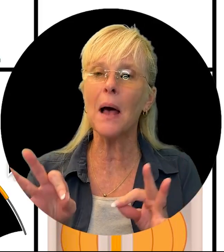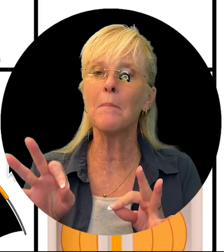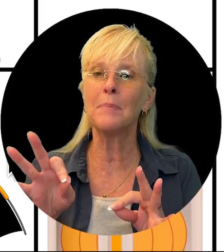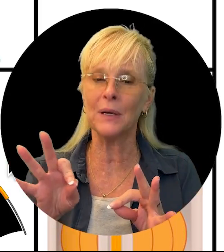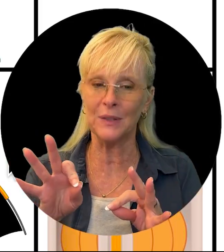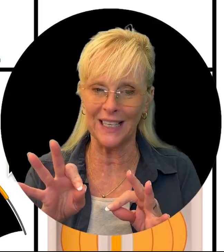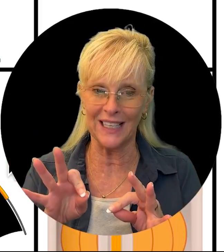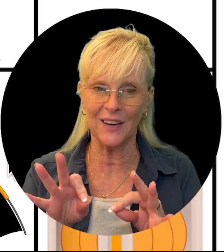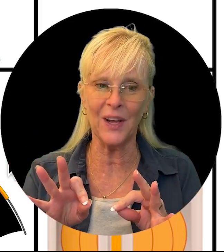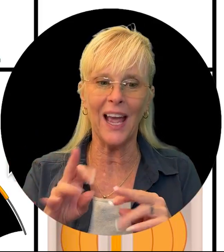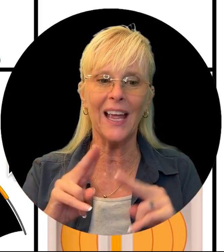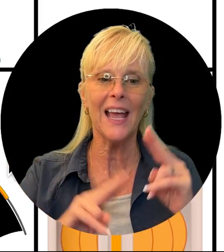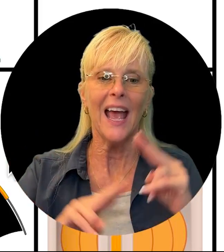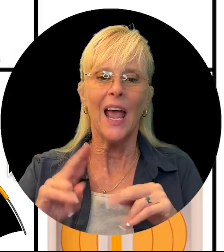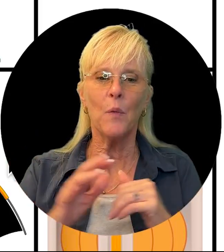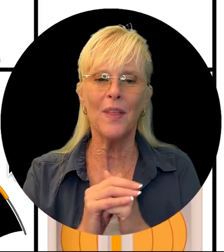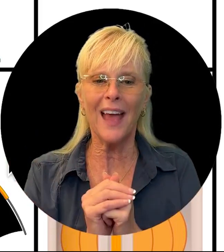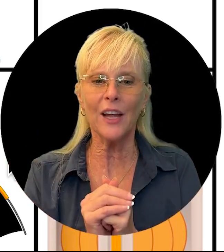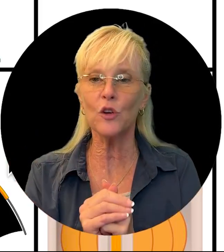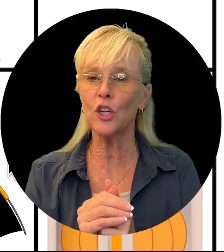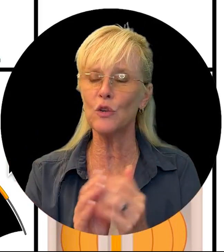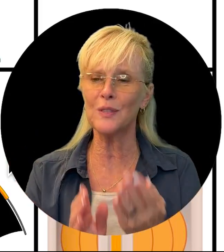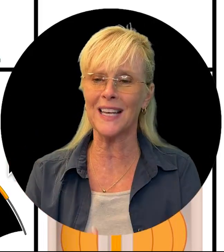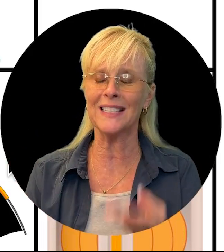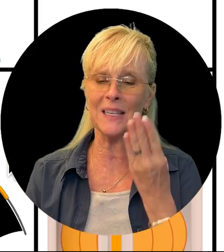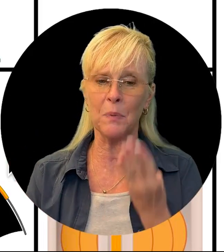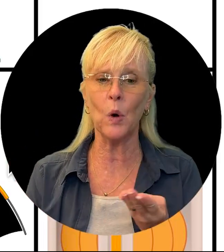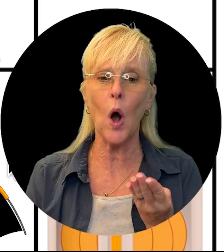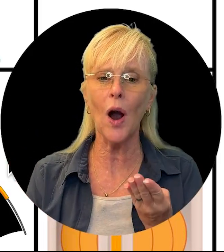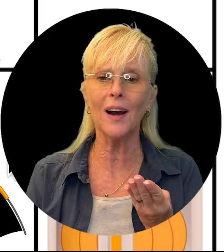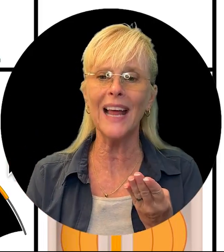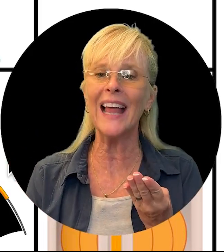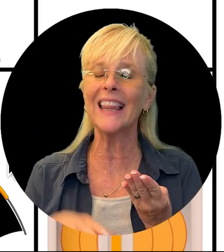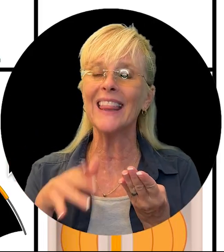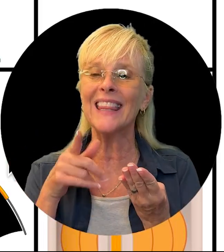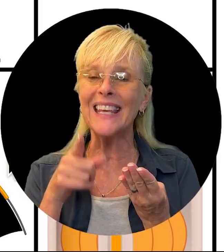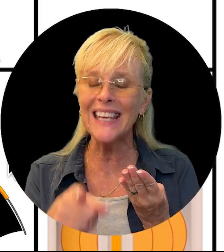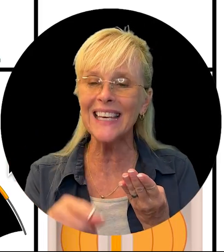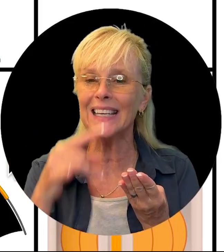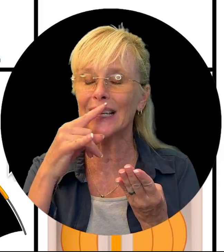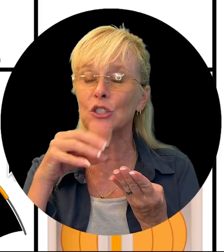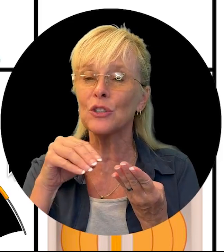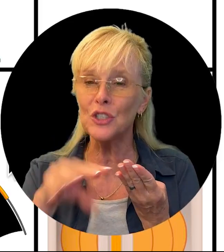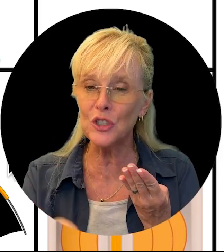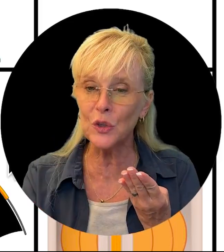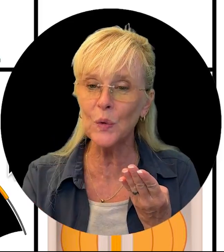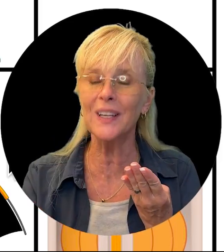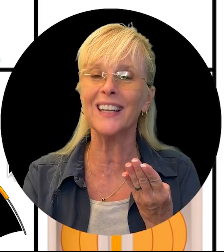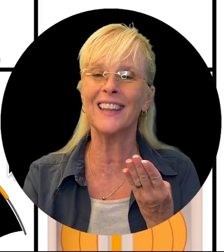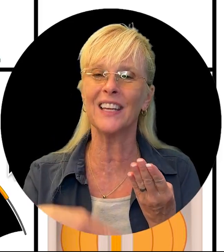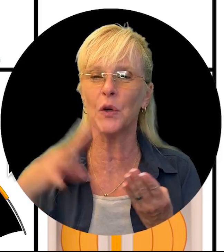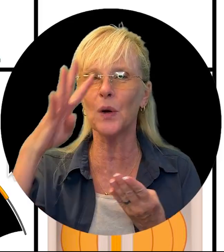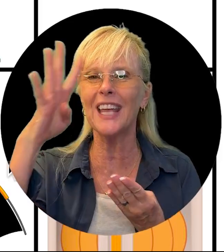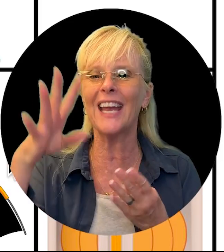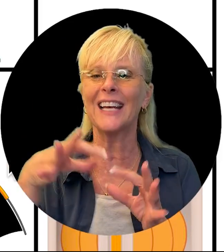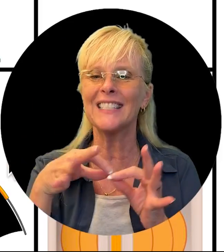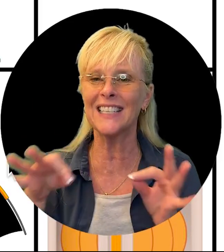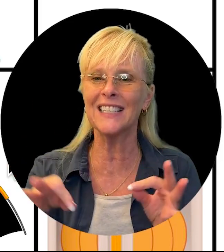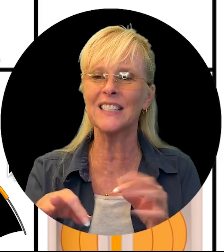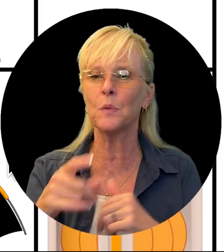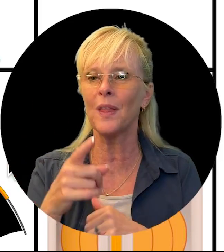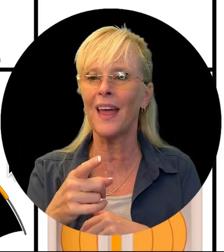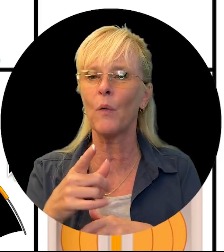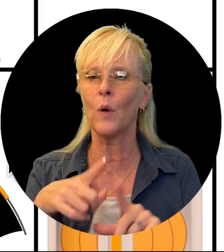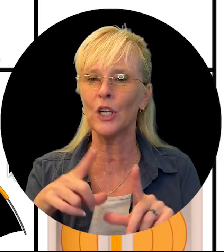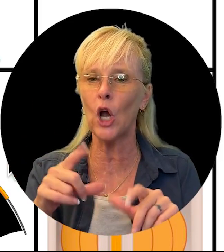sentence building, okay? And with that, you can use a simple card and let your student then create a